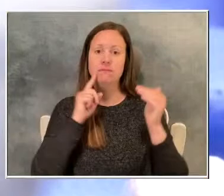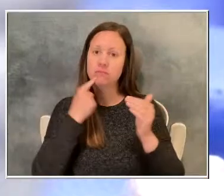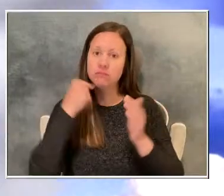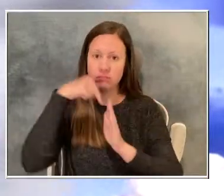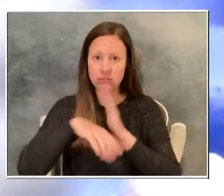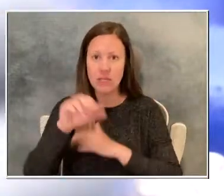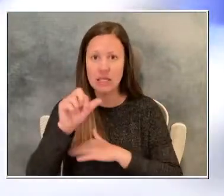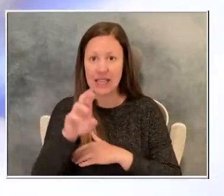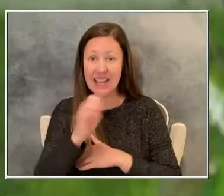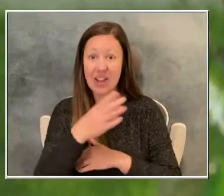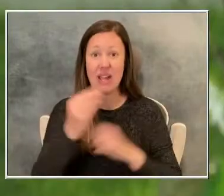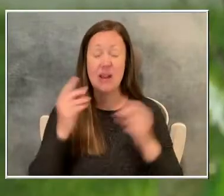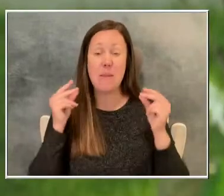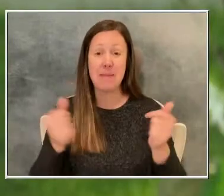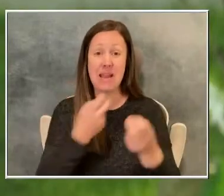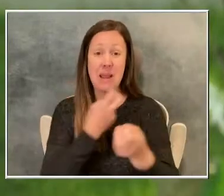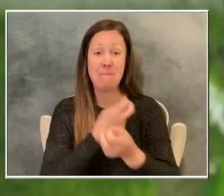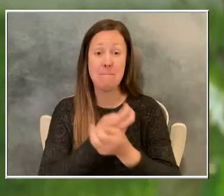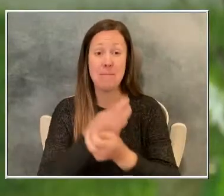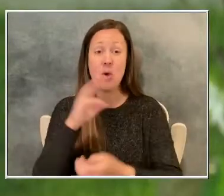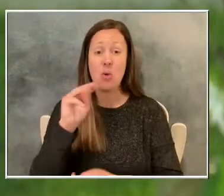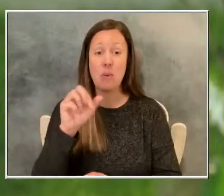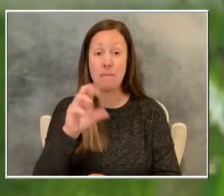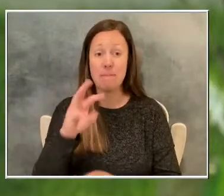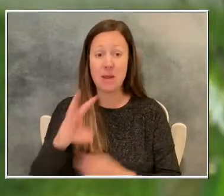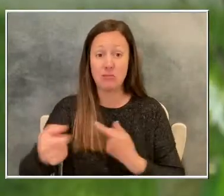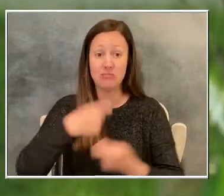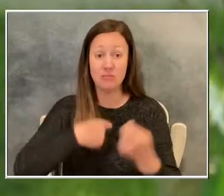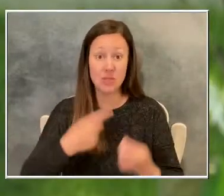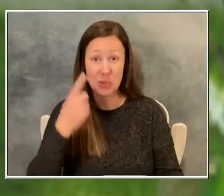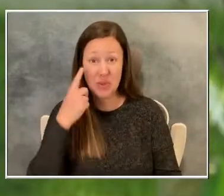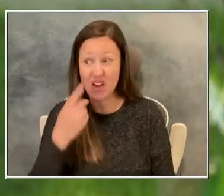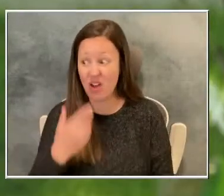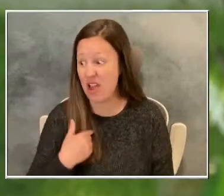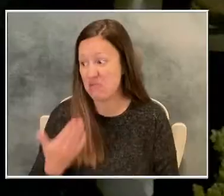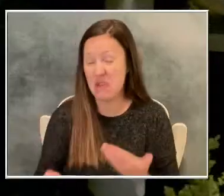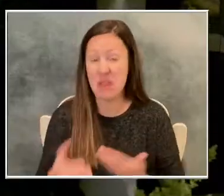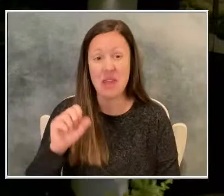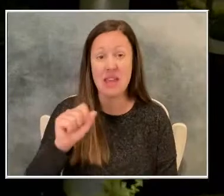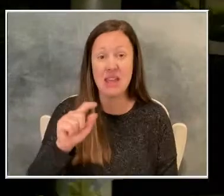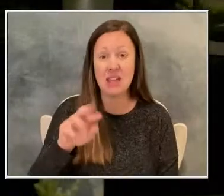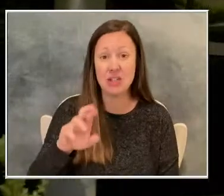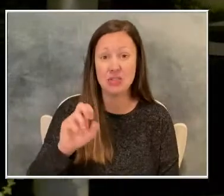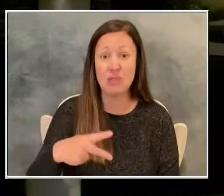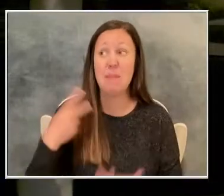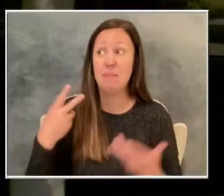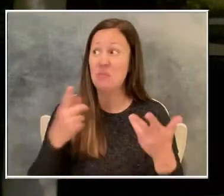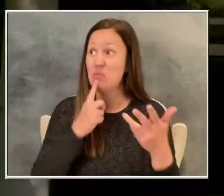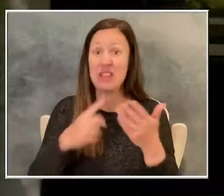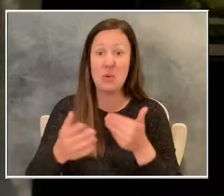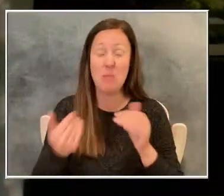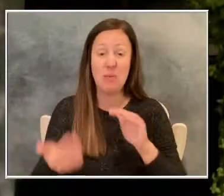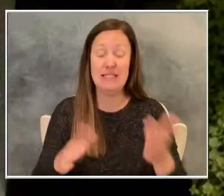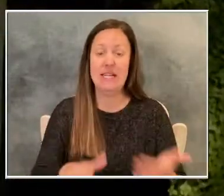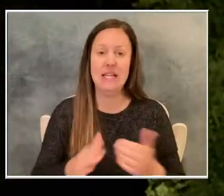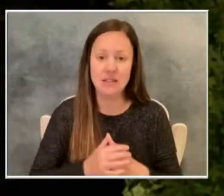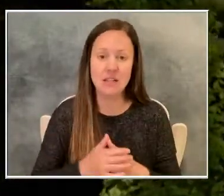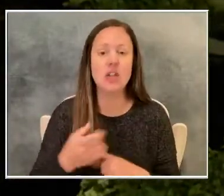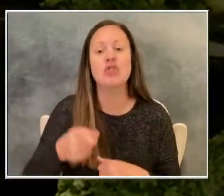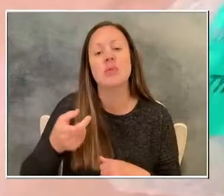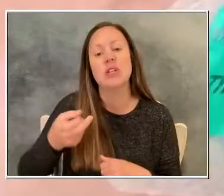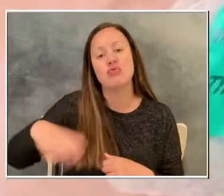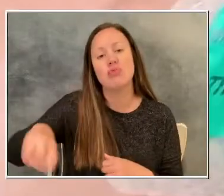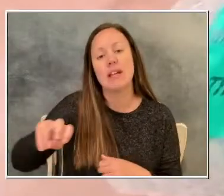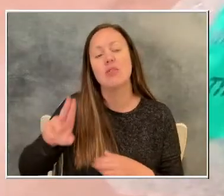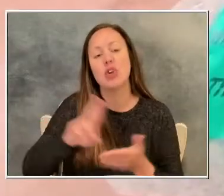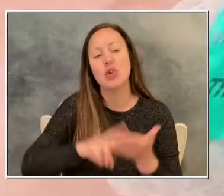at survival. So yeah, it went from me thinking I had strep throat to I was almost dead. She was transferred to the University of Kansas Cancer